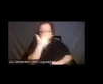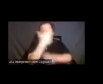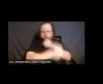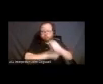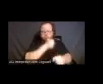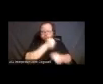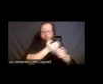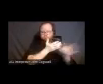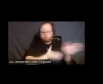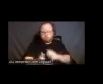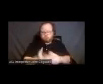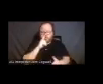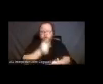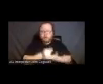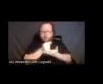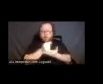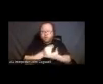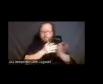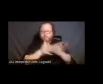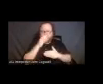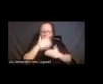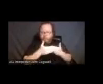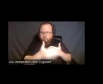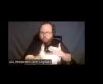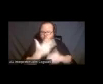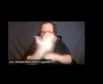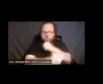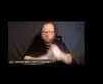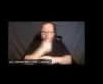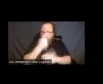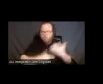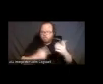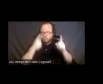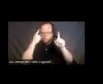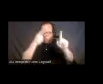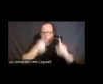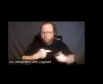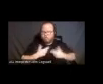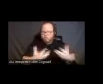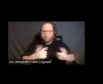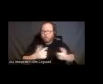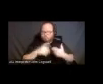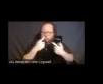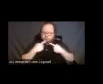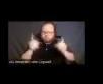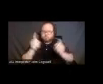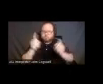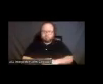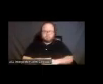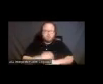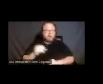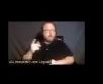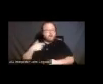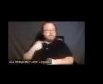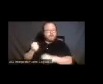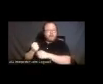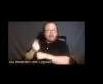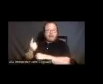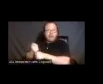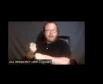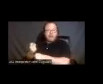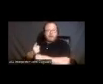plan. It looks like a treatment plan over the next 3 years. What kind of goals are we trying to achieve? And then there's annual updates, and